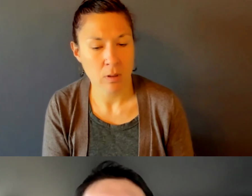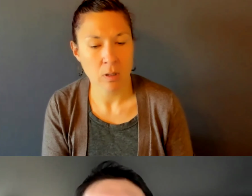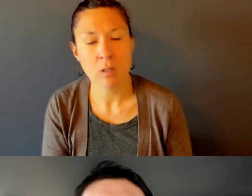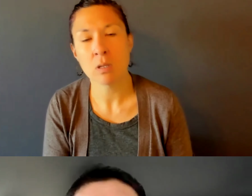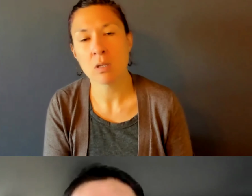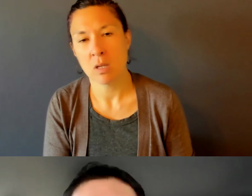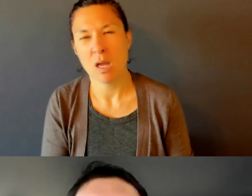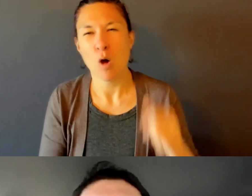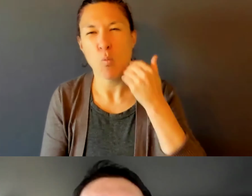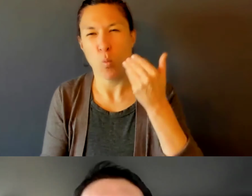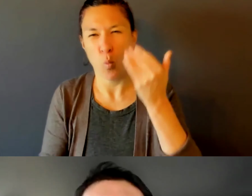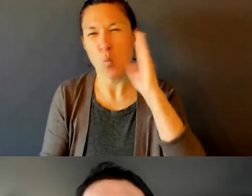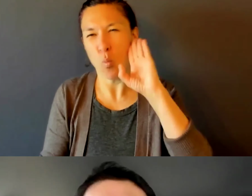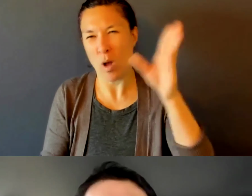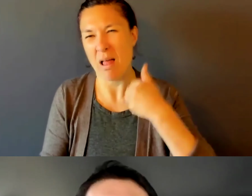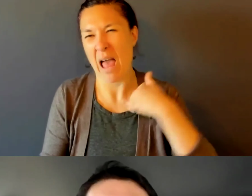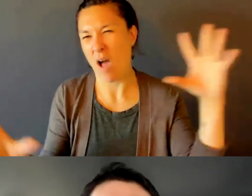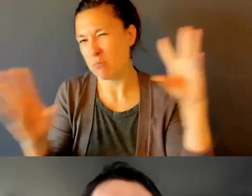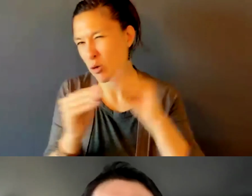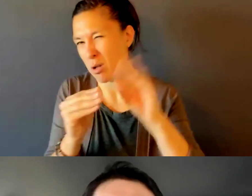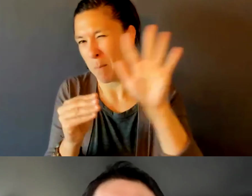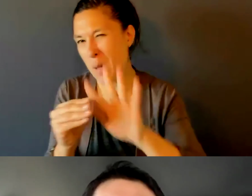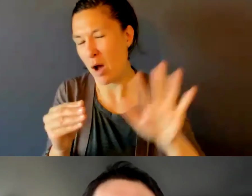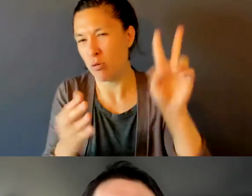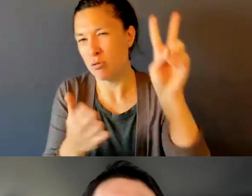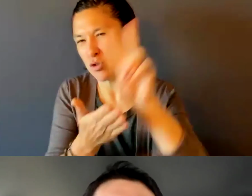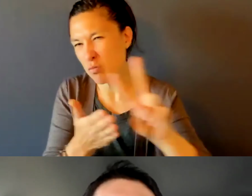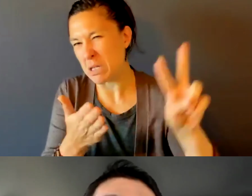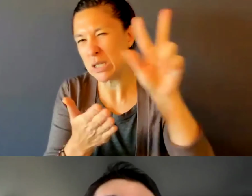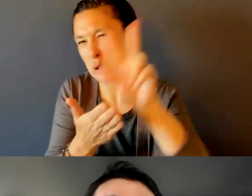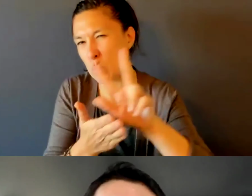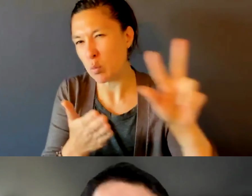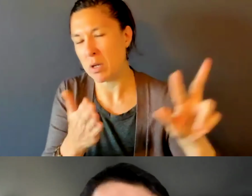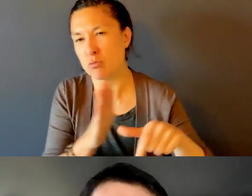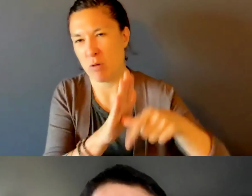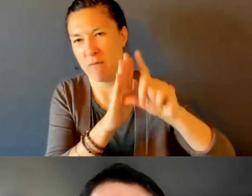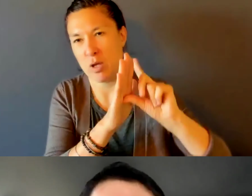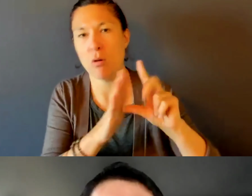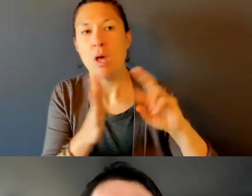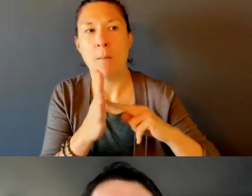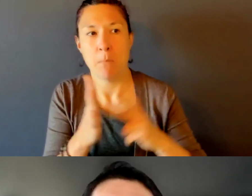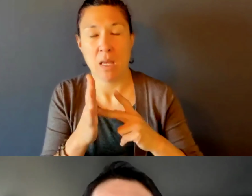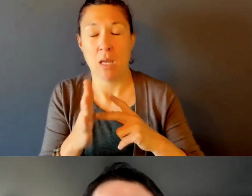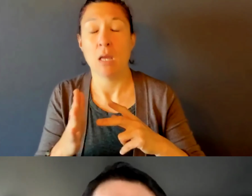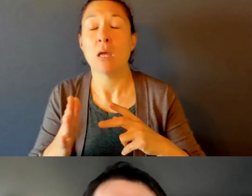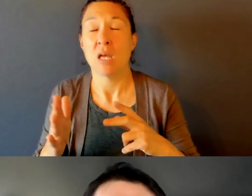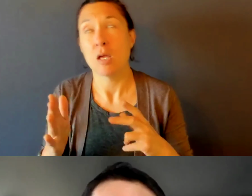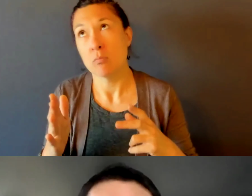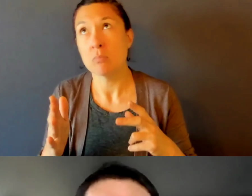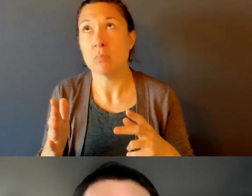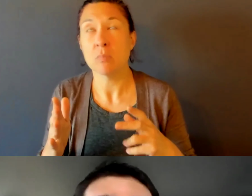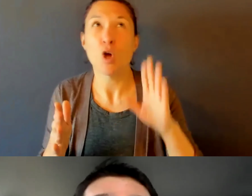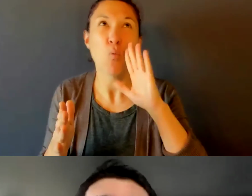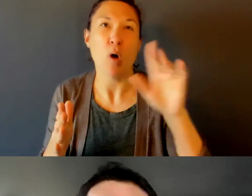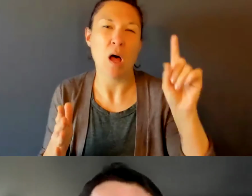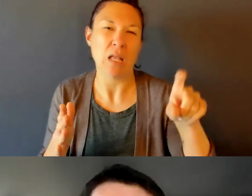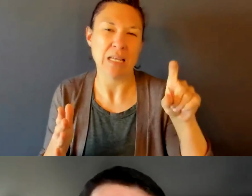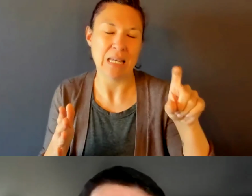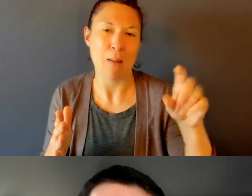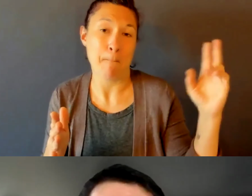than 2 weeks, about 3 weeks to review. So we'd like the reviews back to us by about the 16th